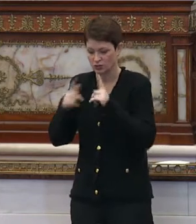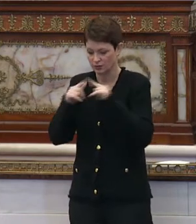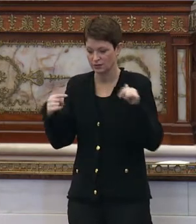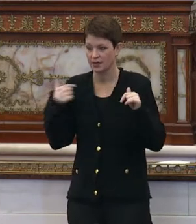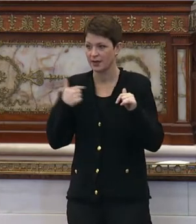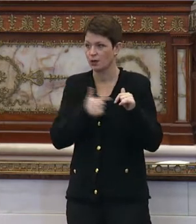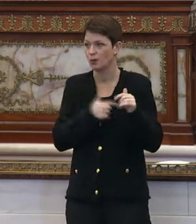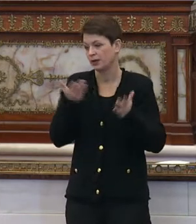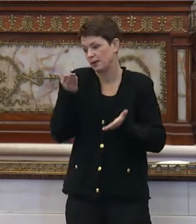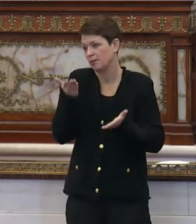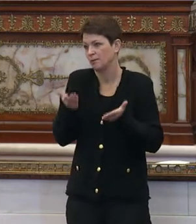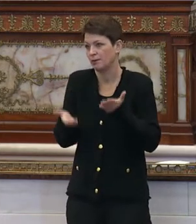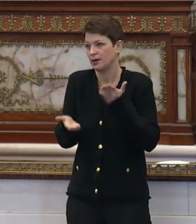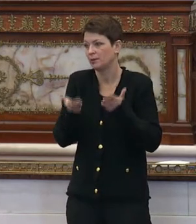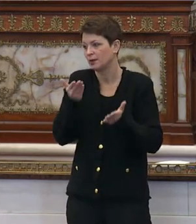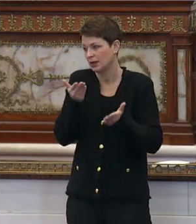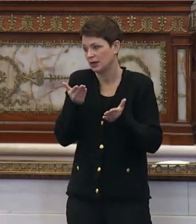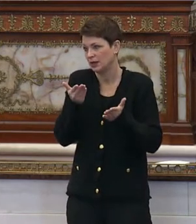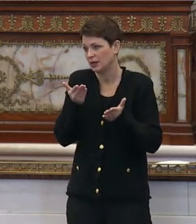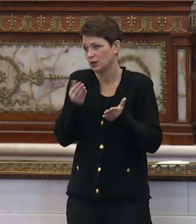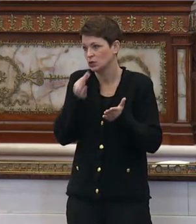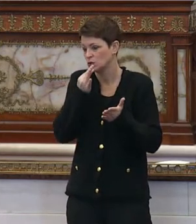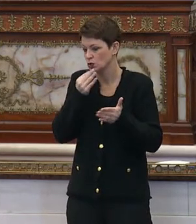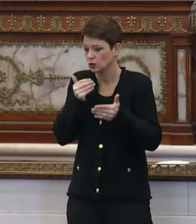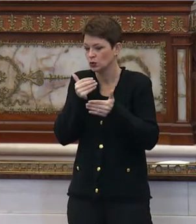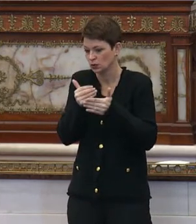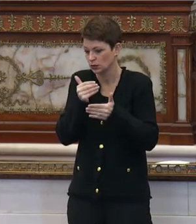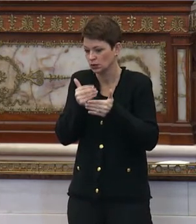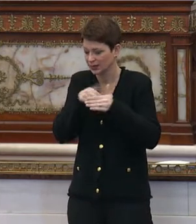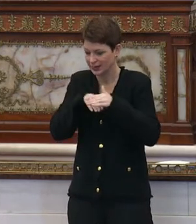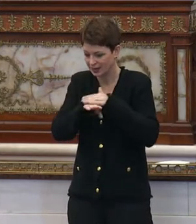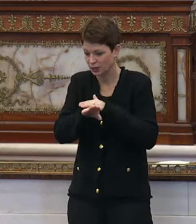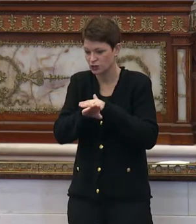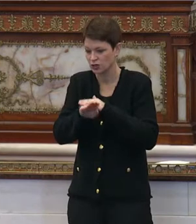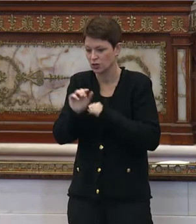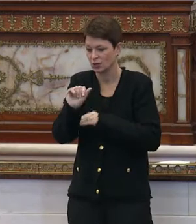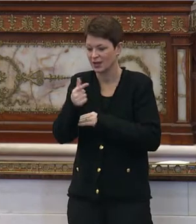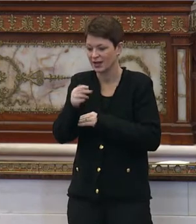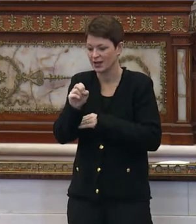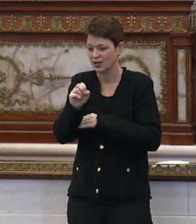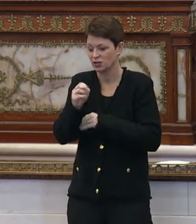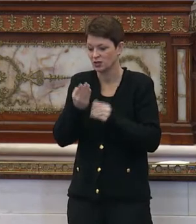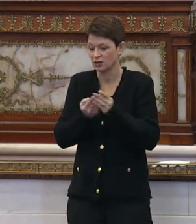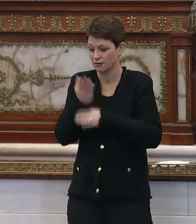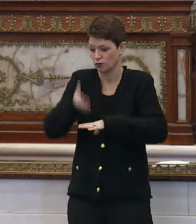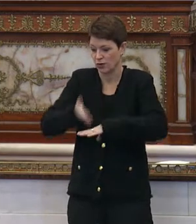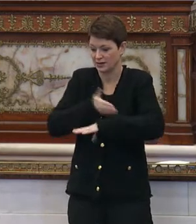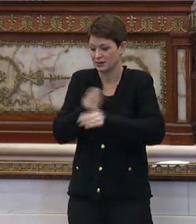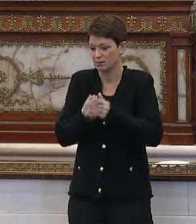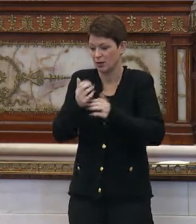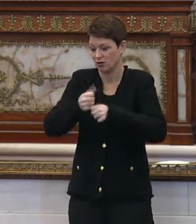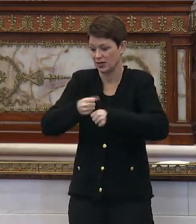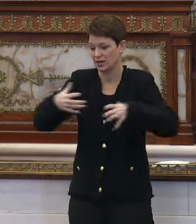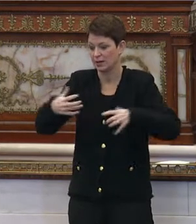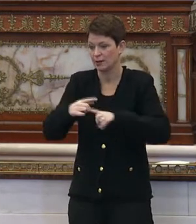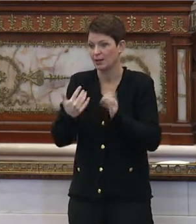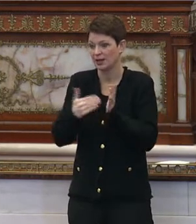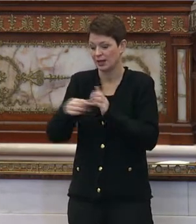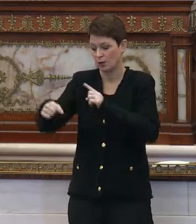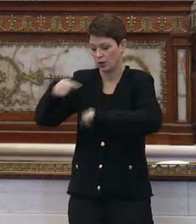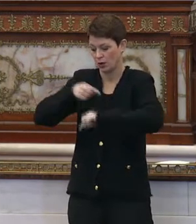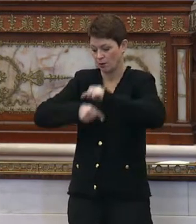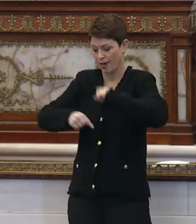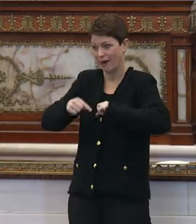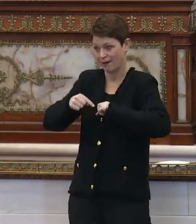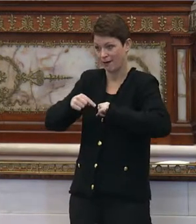be about to enter into a age of prosperity. But I'd like to go back to